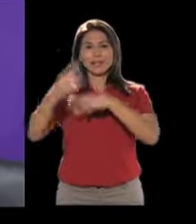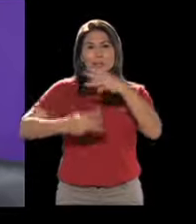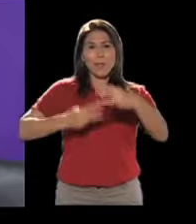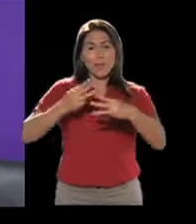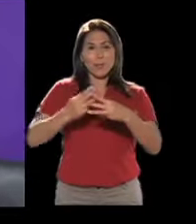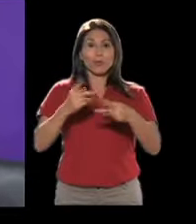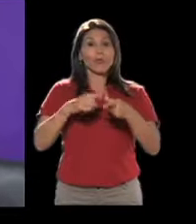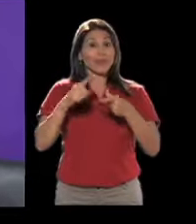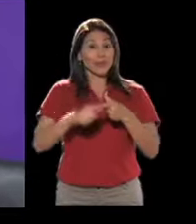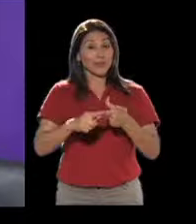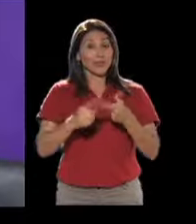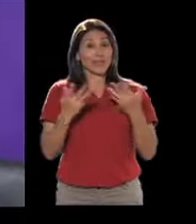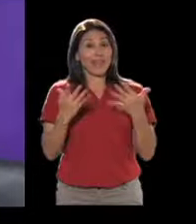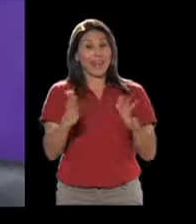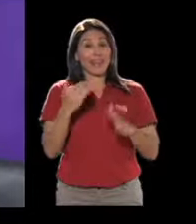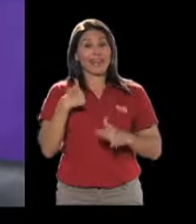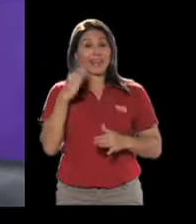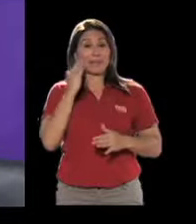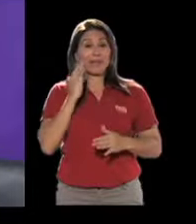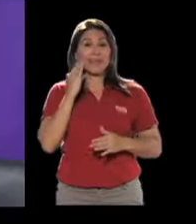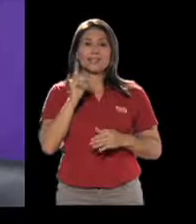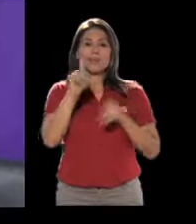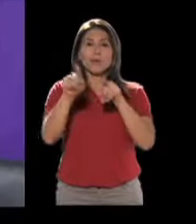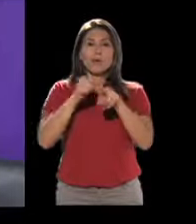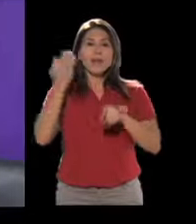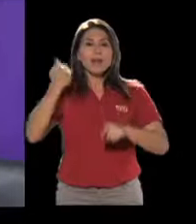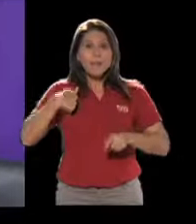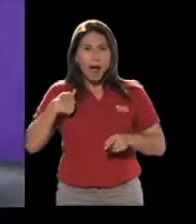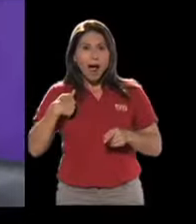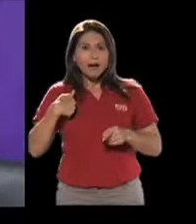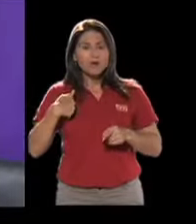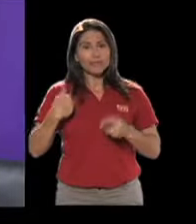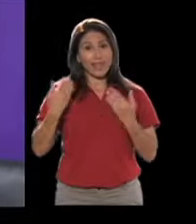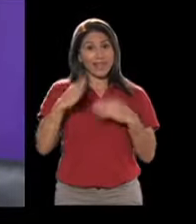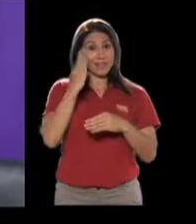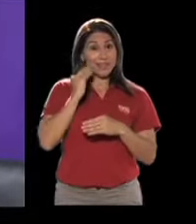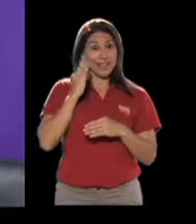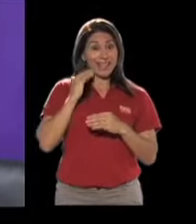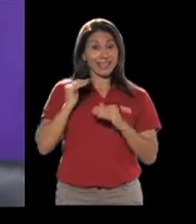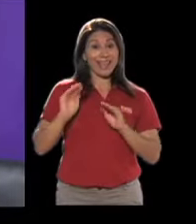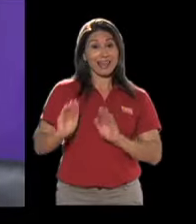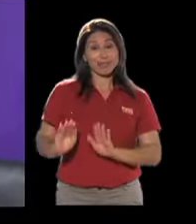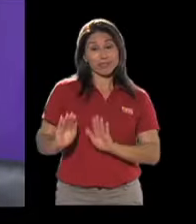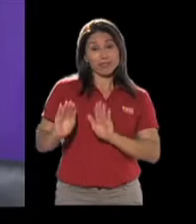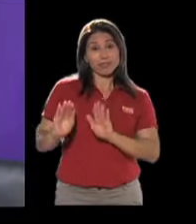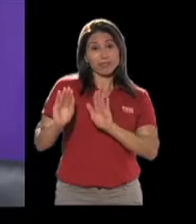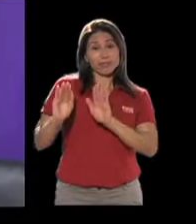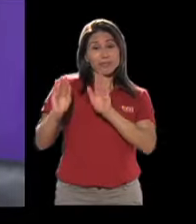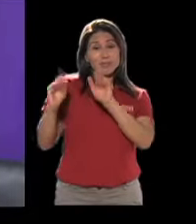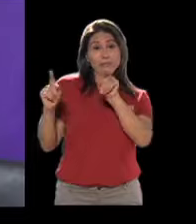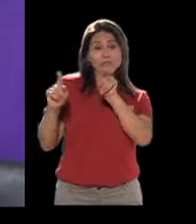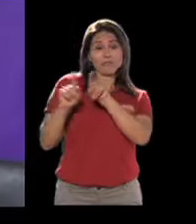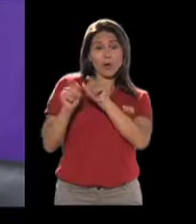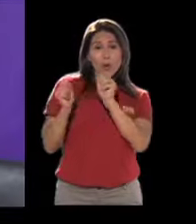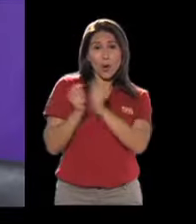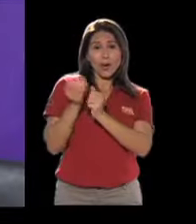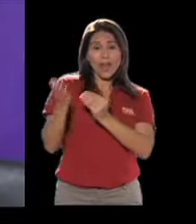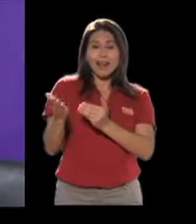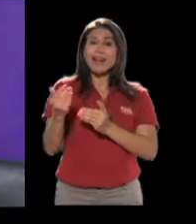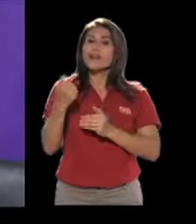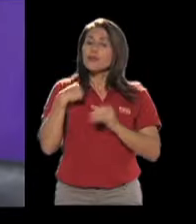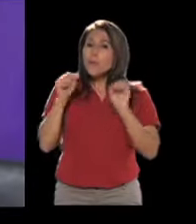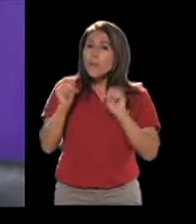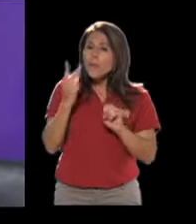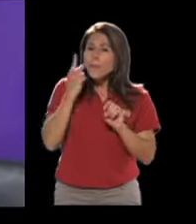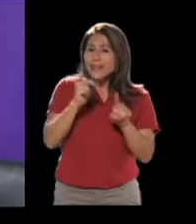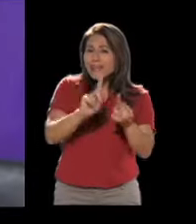al growing up as a tener a sibling un helped me to hermano y la appreciate experiencia the de crecer con diversity él of the me autism permitió spectrum. apreciar la diferencia y la diversidad